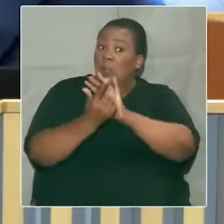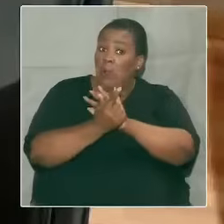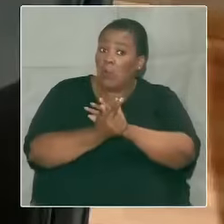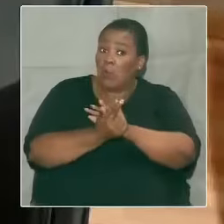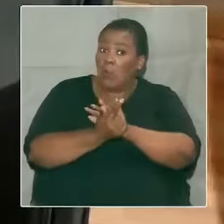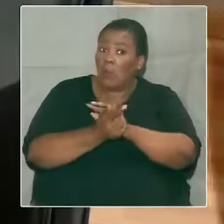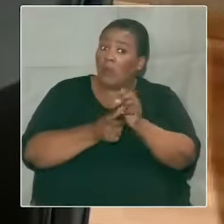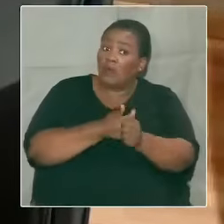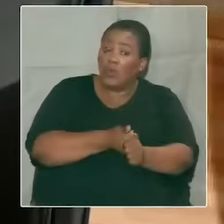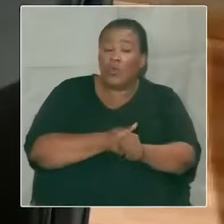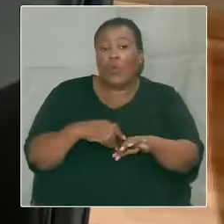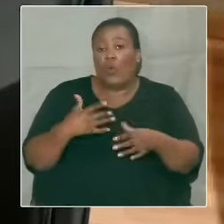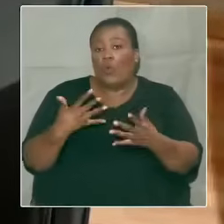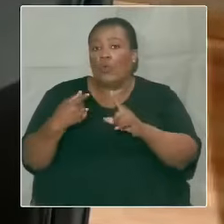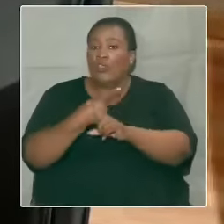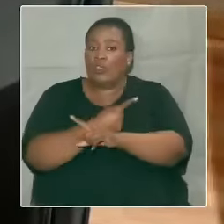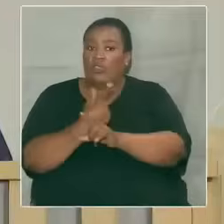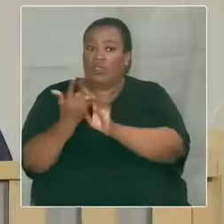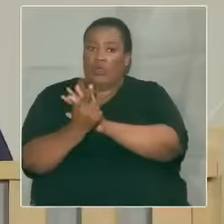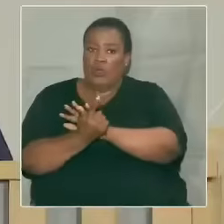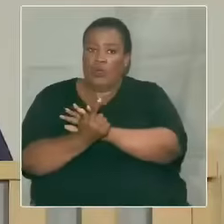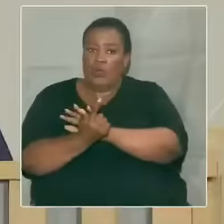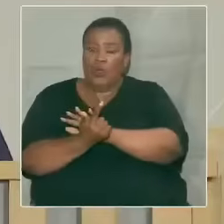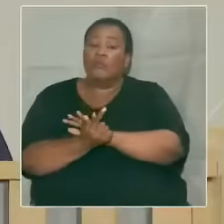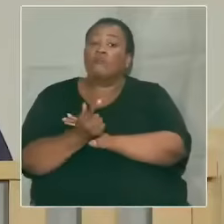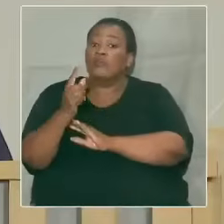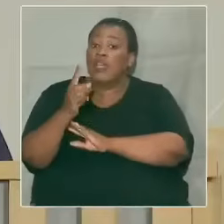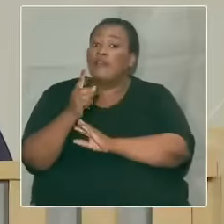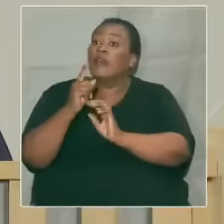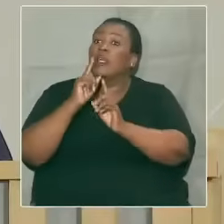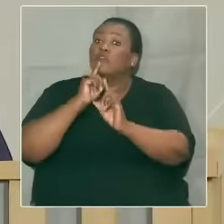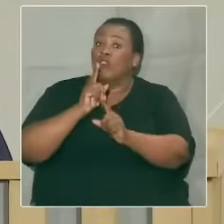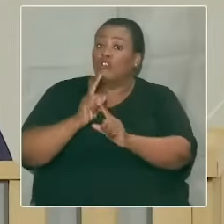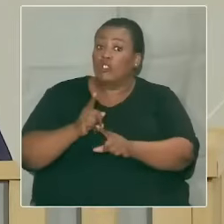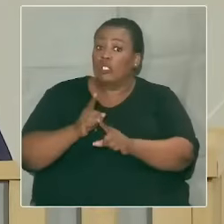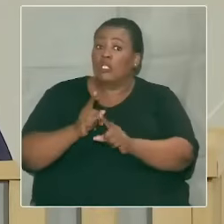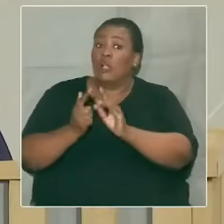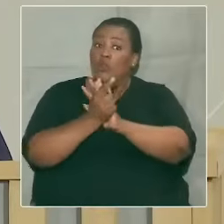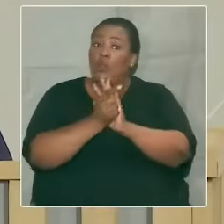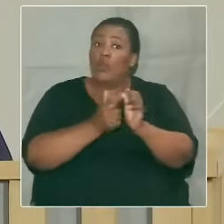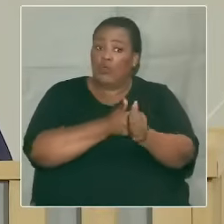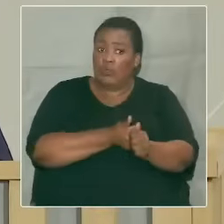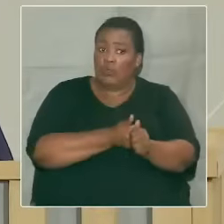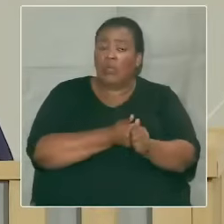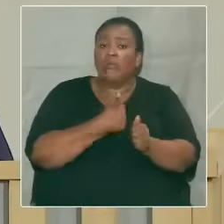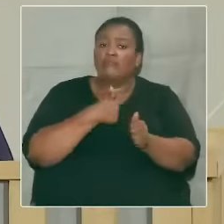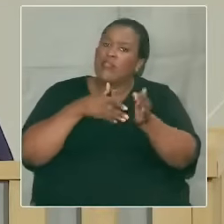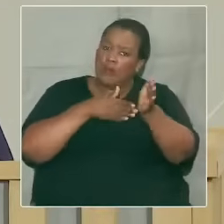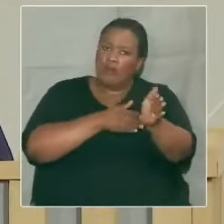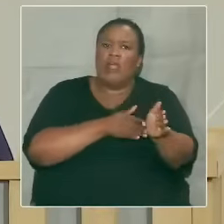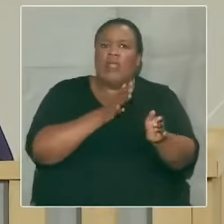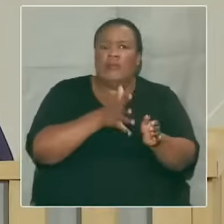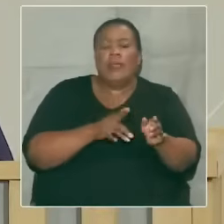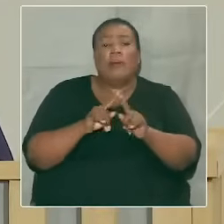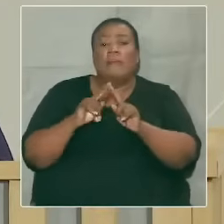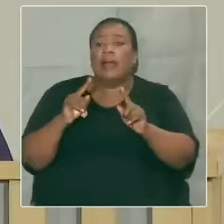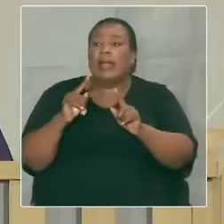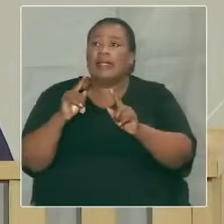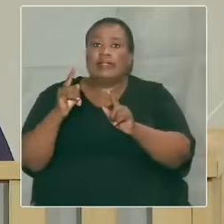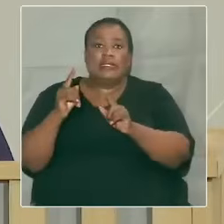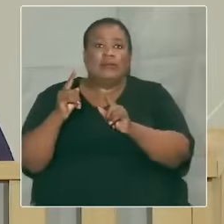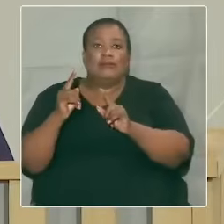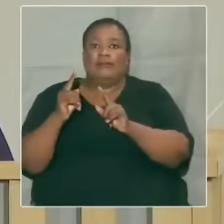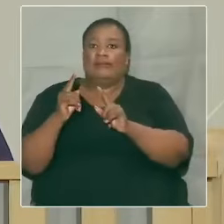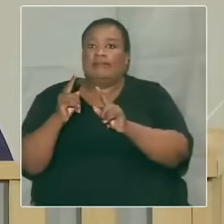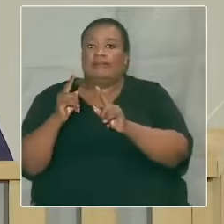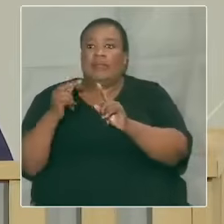or not. Yeah, if the instruction is lawful, one will comply. If not, then